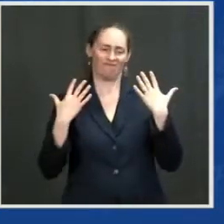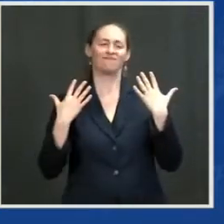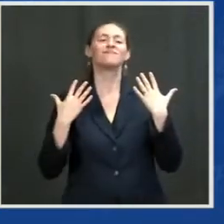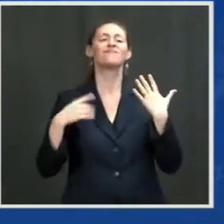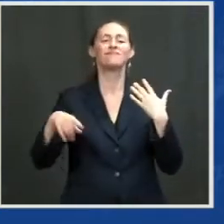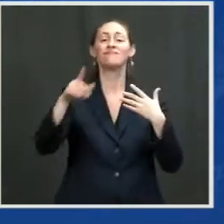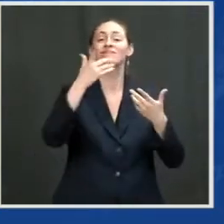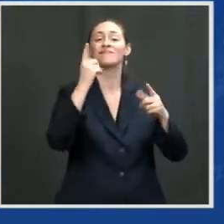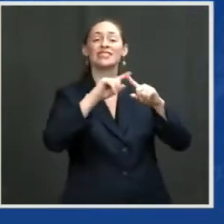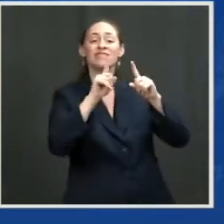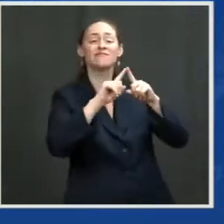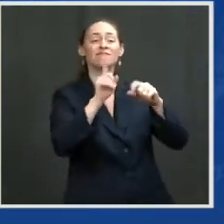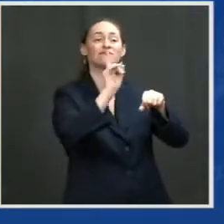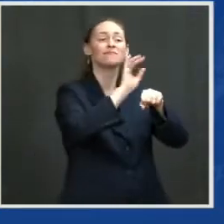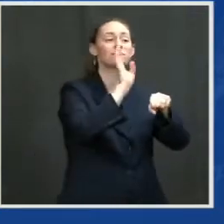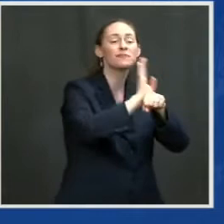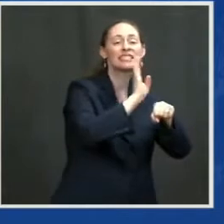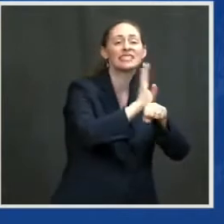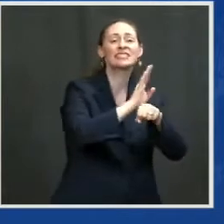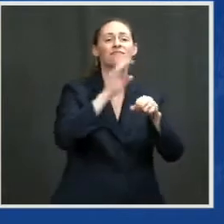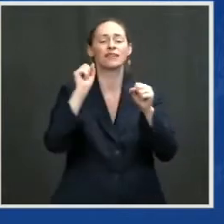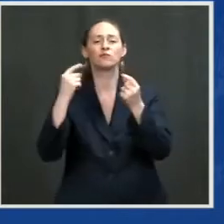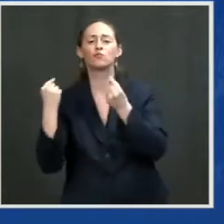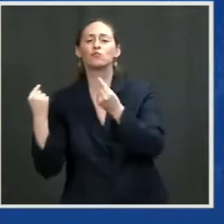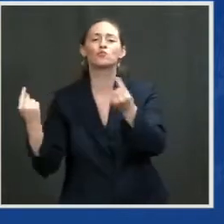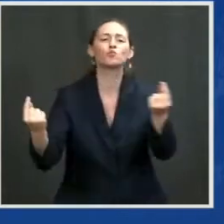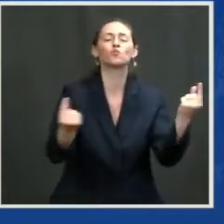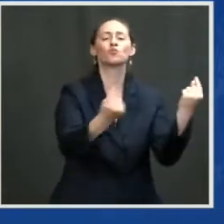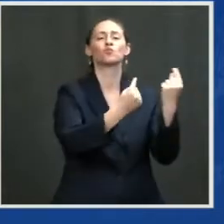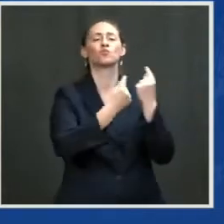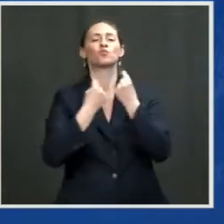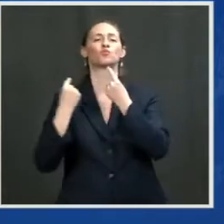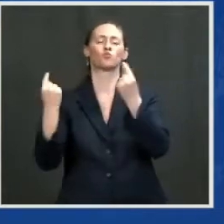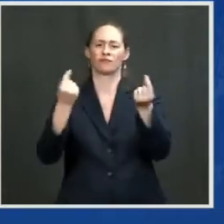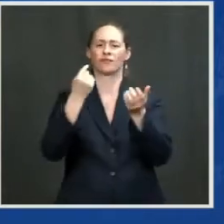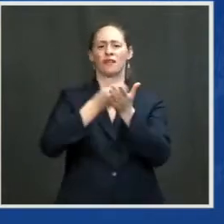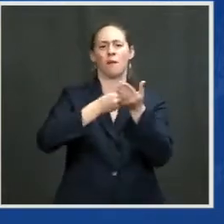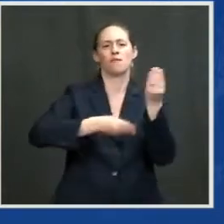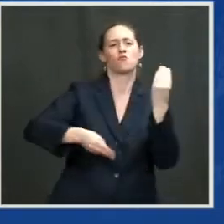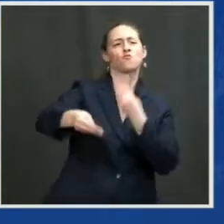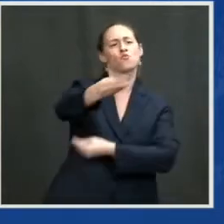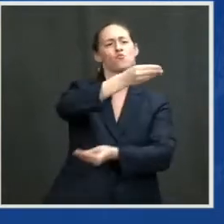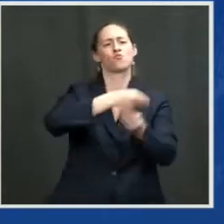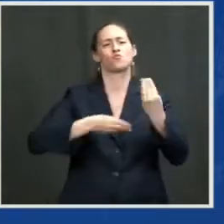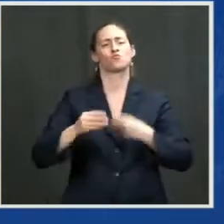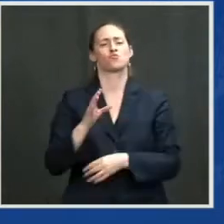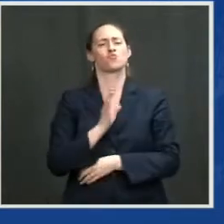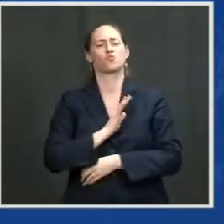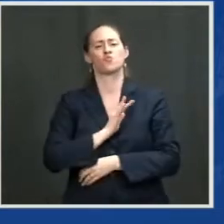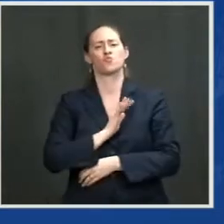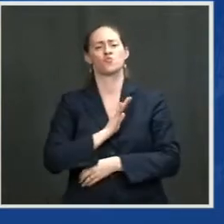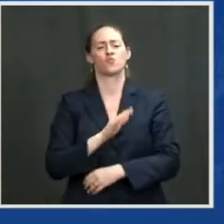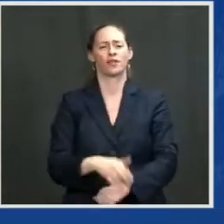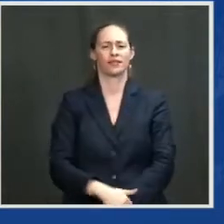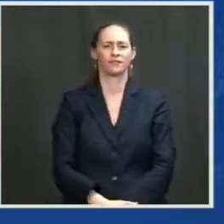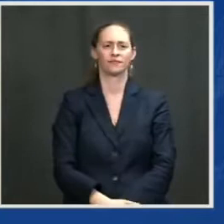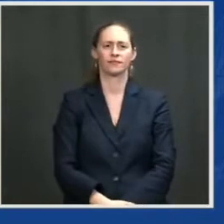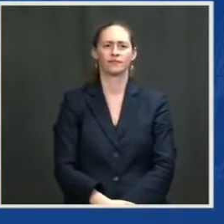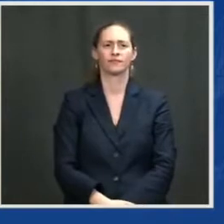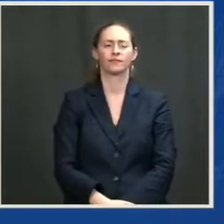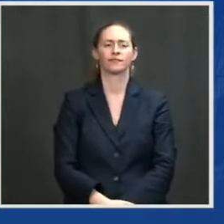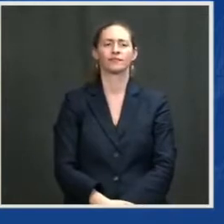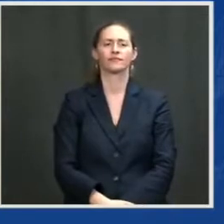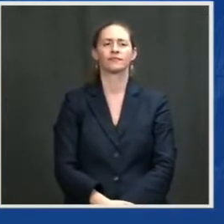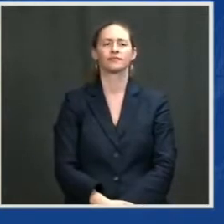hardware store, where centers of people's locus and their jobs and their economies. Better